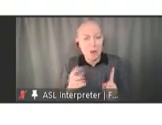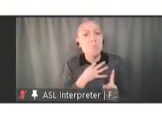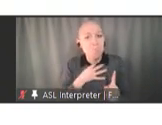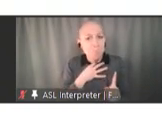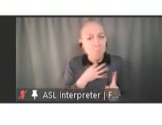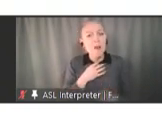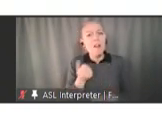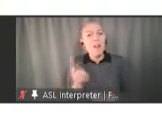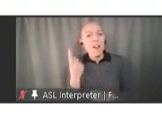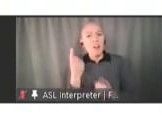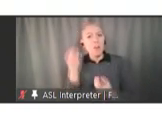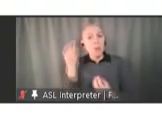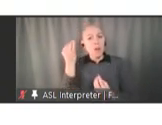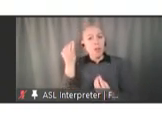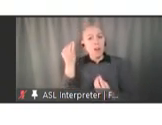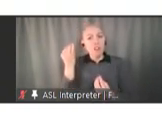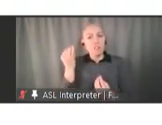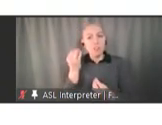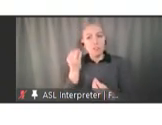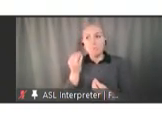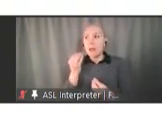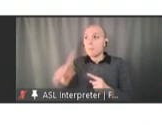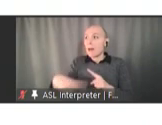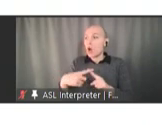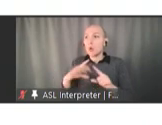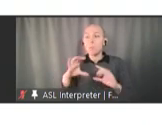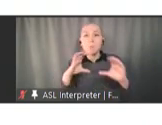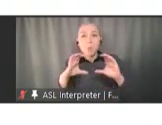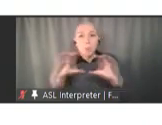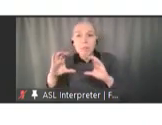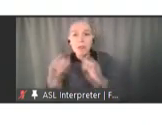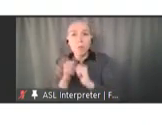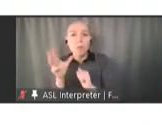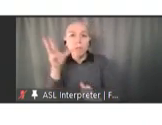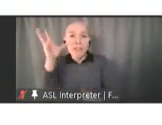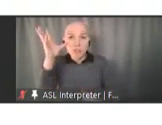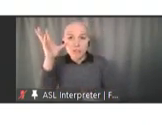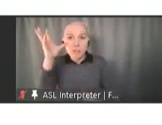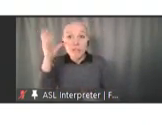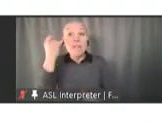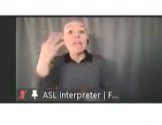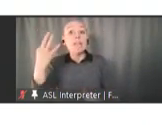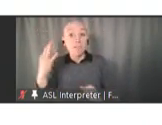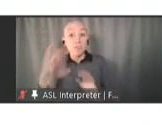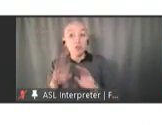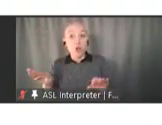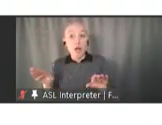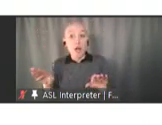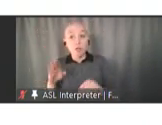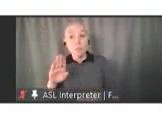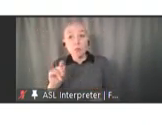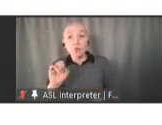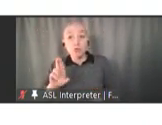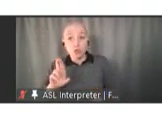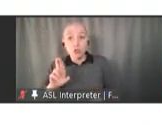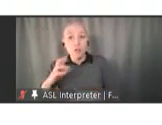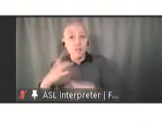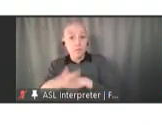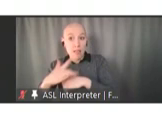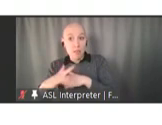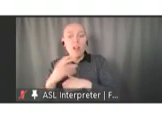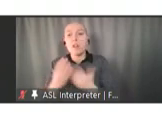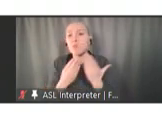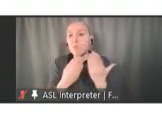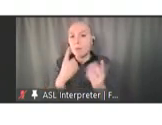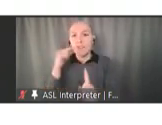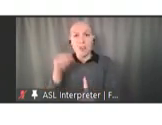thoughts behind communicating with parents should a booster dose become available at, excuse me, and recommended for this age group. For